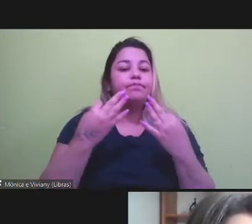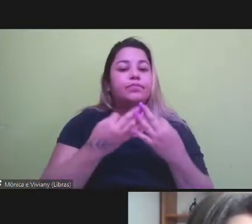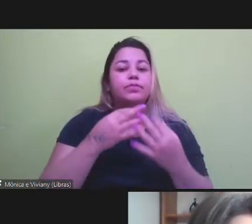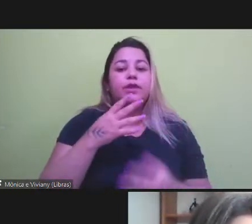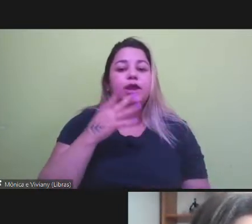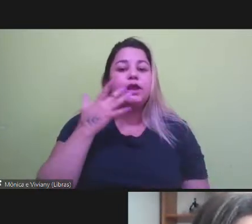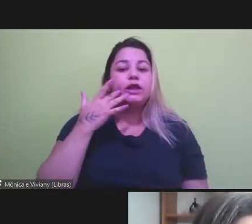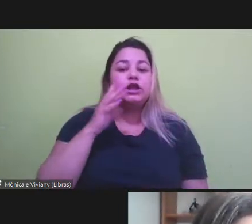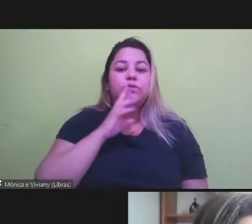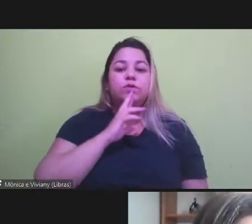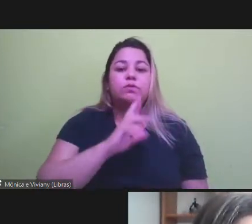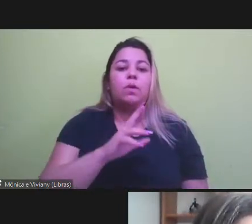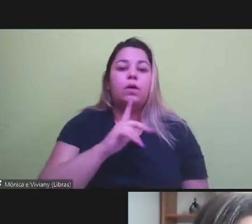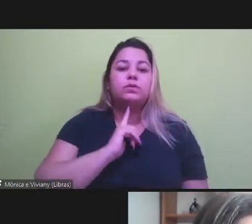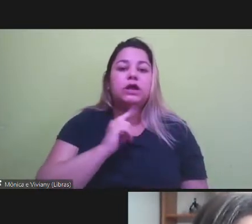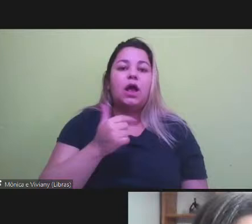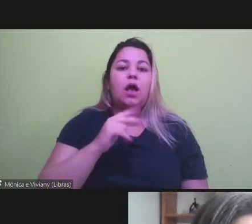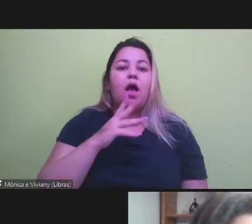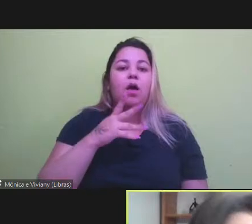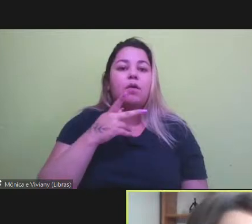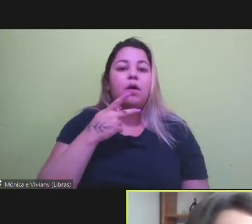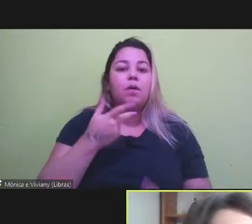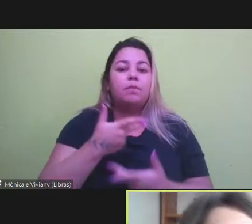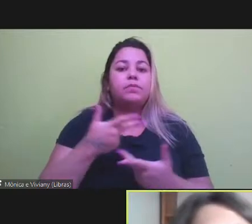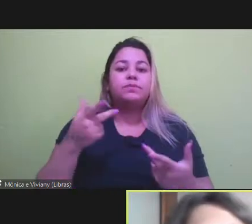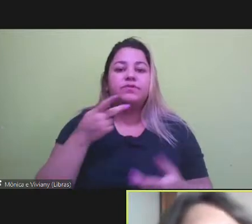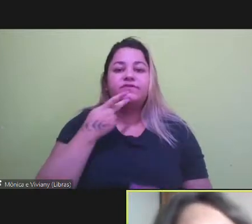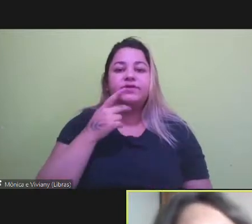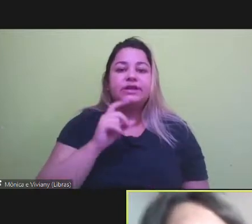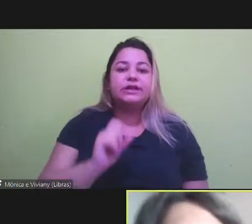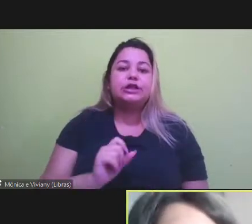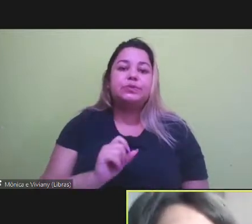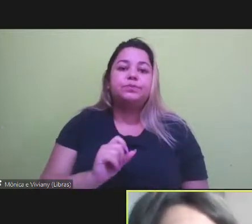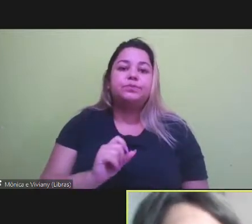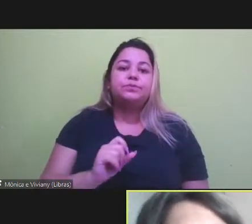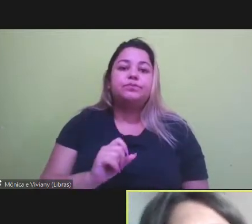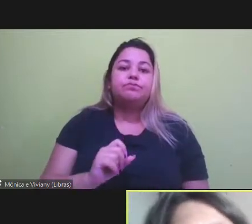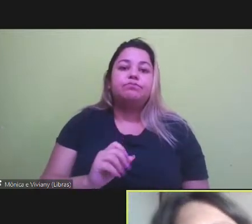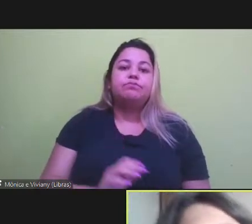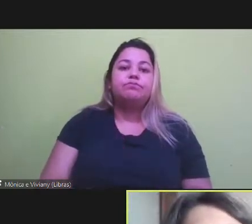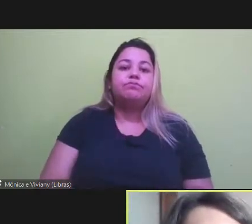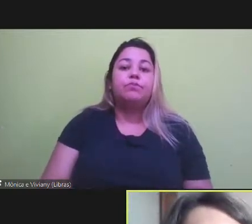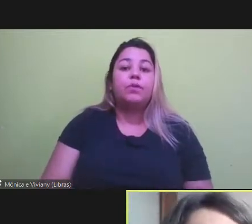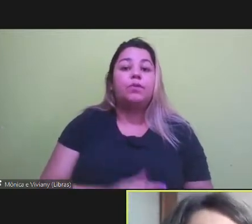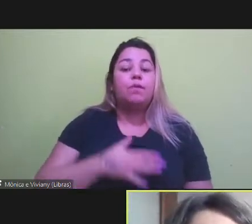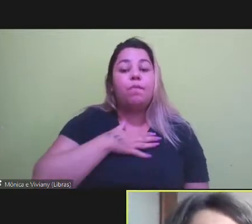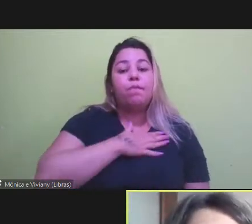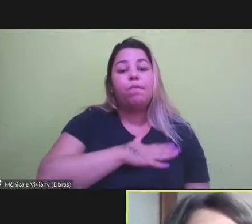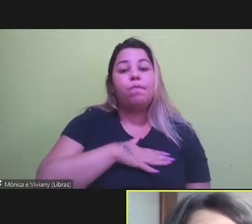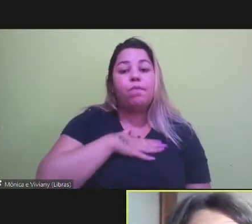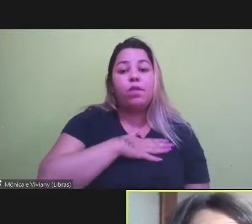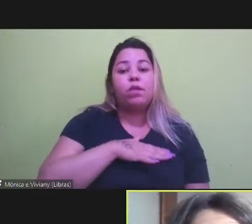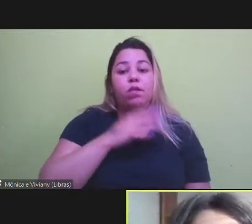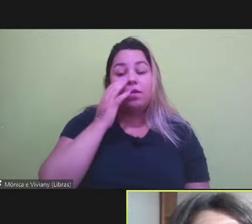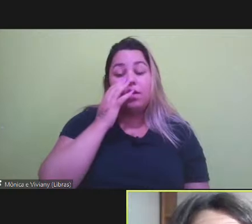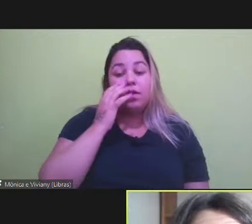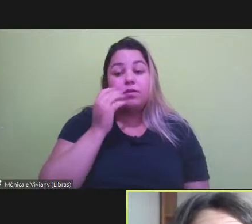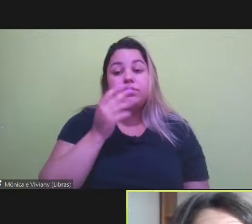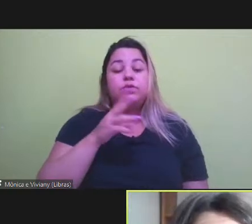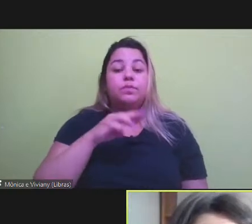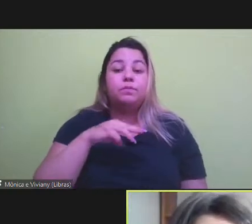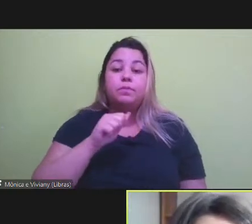I don't know if we answered the question or if there's something more. If you, Montserrat, wants to add something, well, I would like to